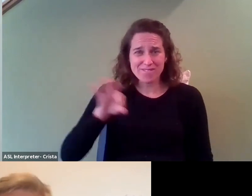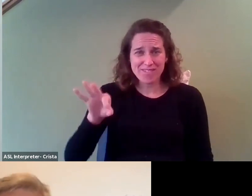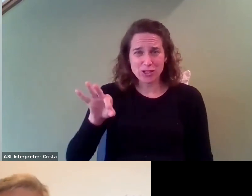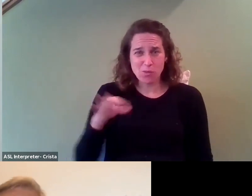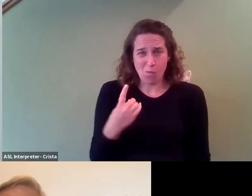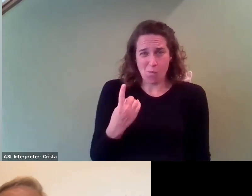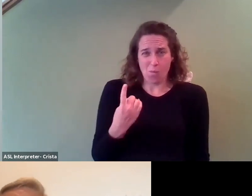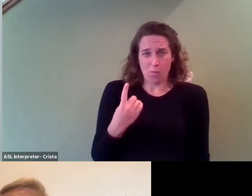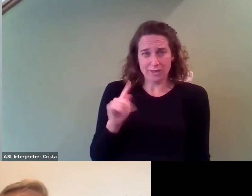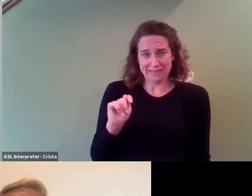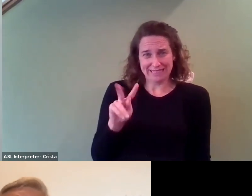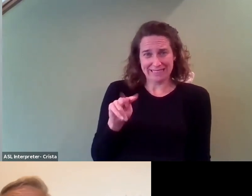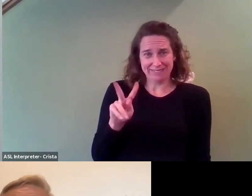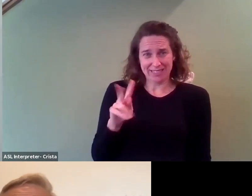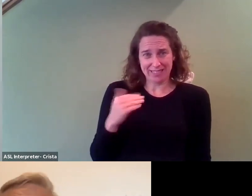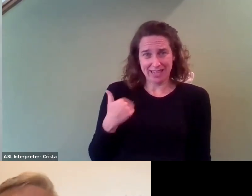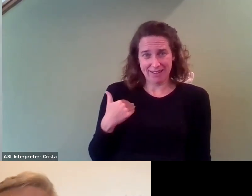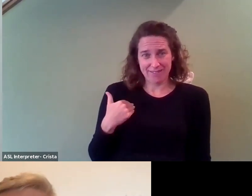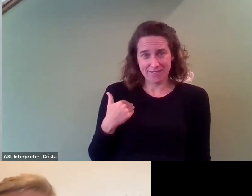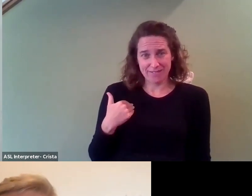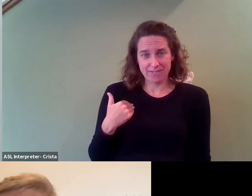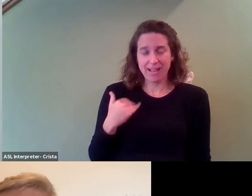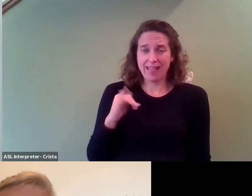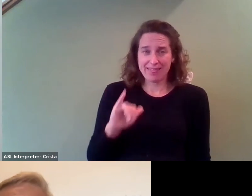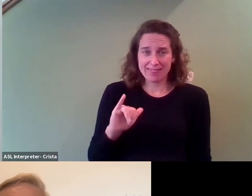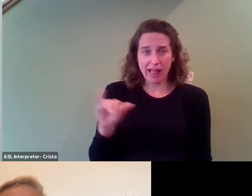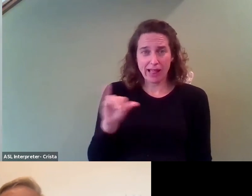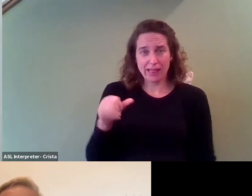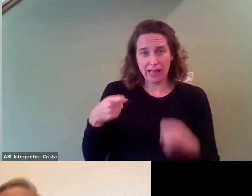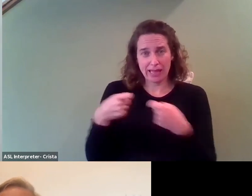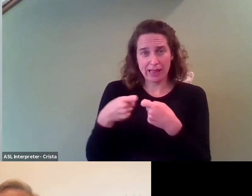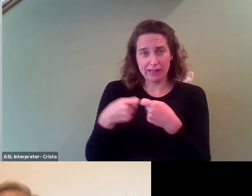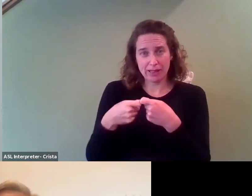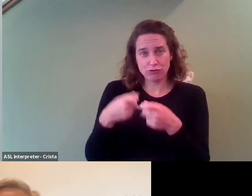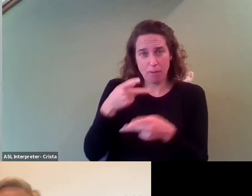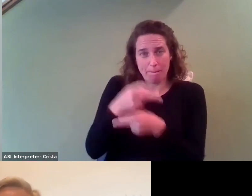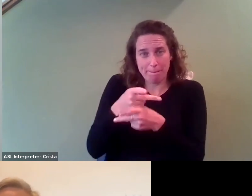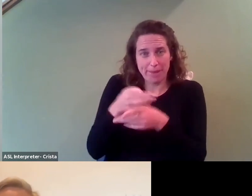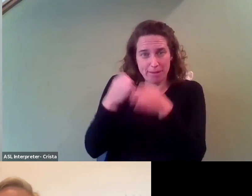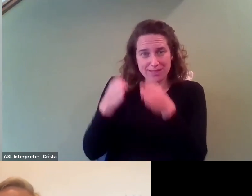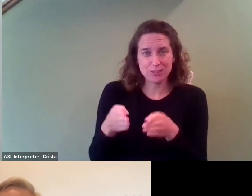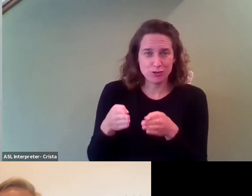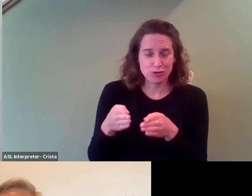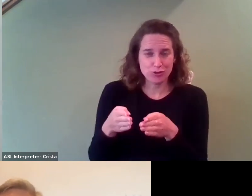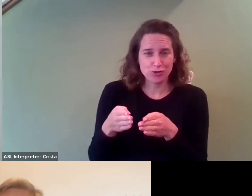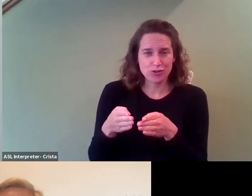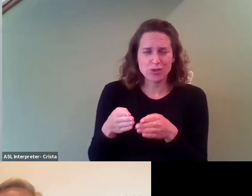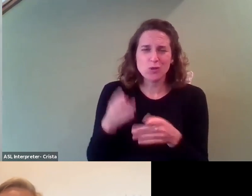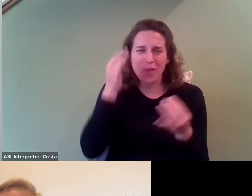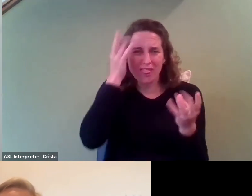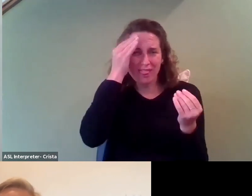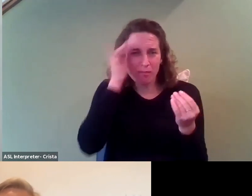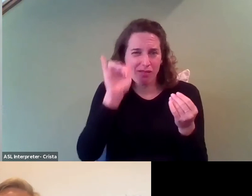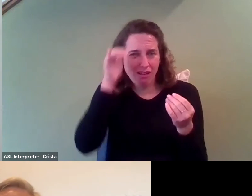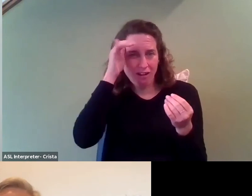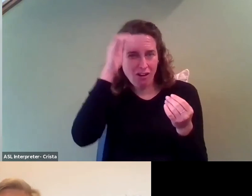of television was, quite frankly, as the electronic babysitter. And so to be conscious of when we are using that